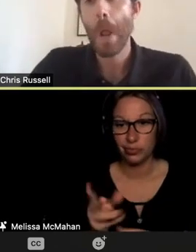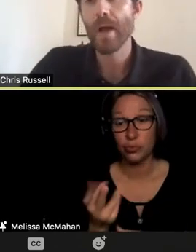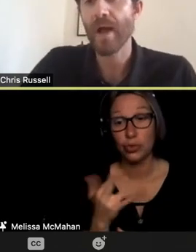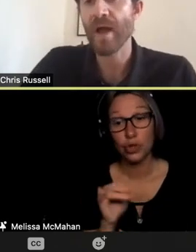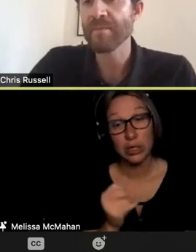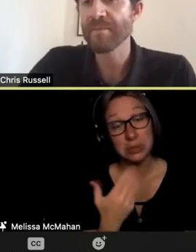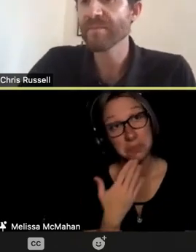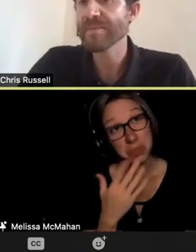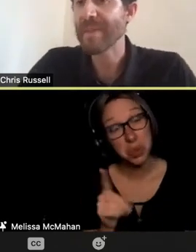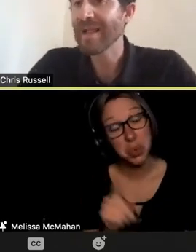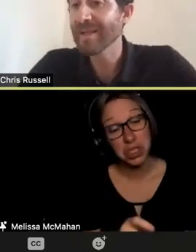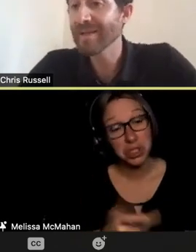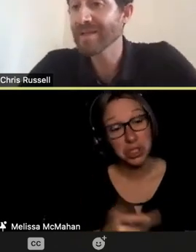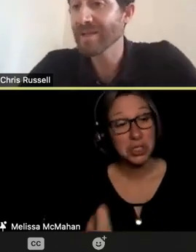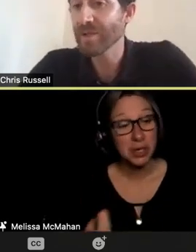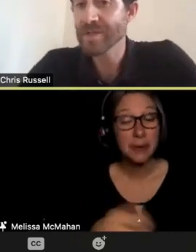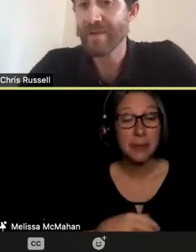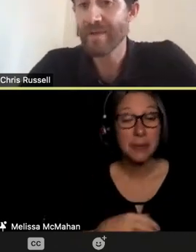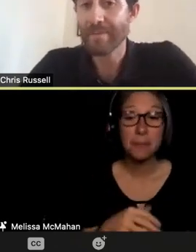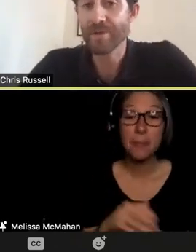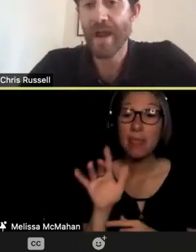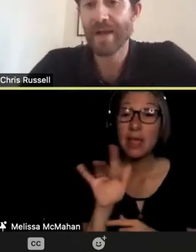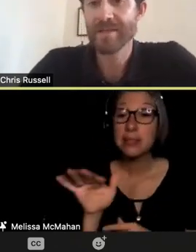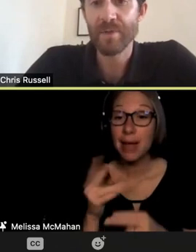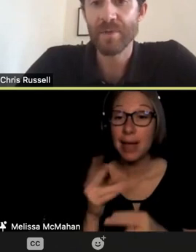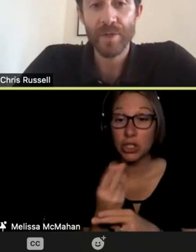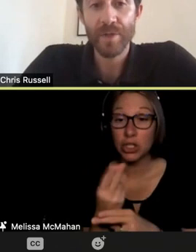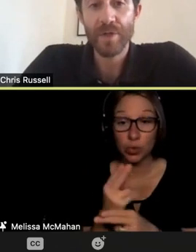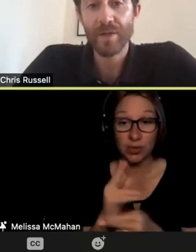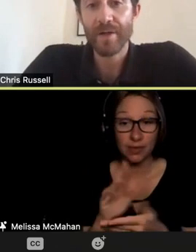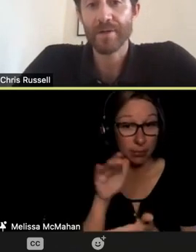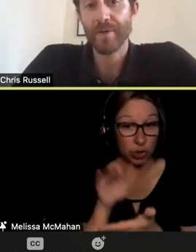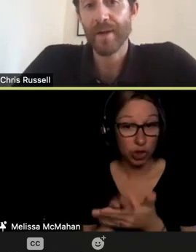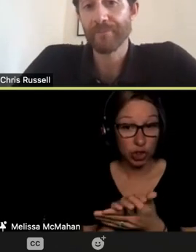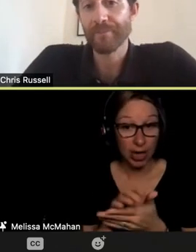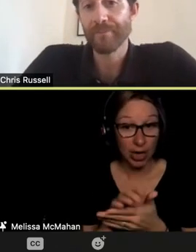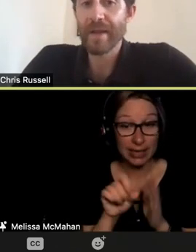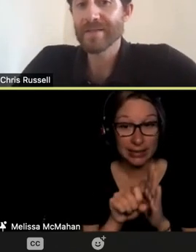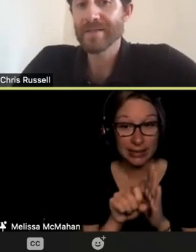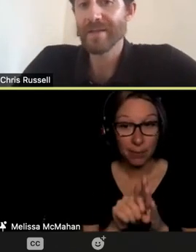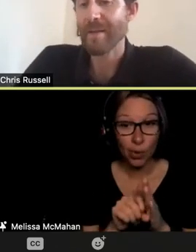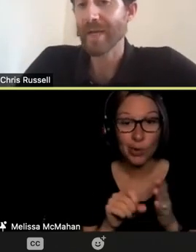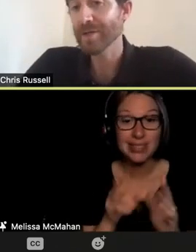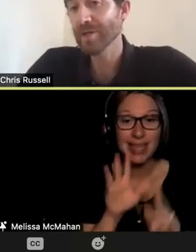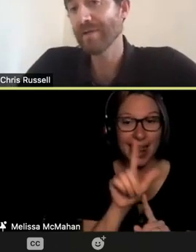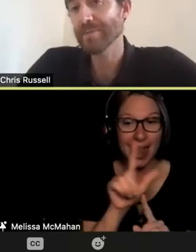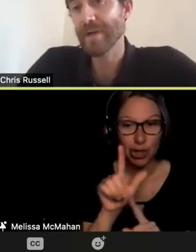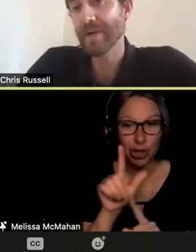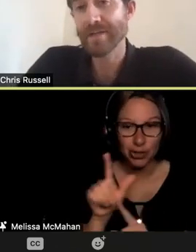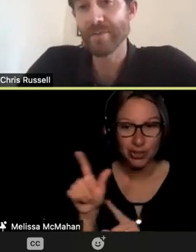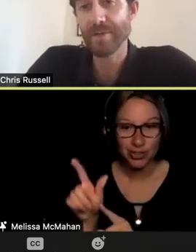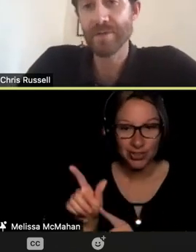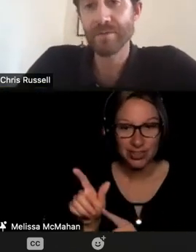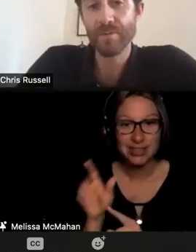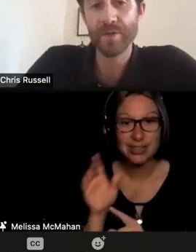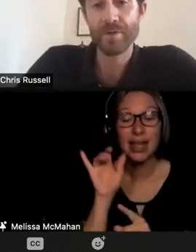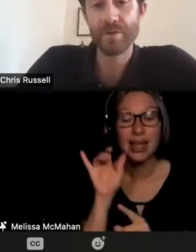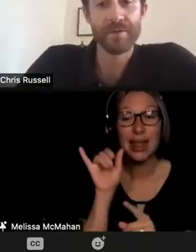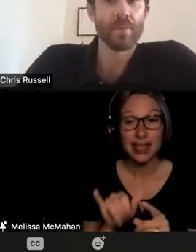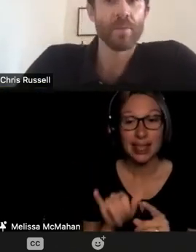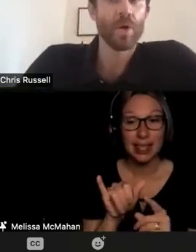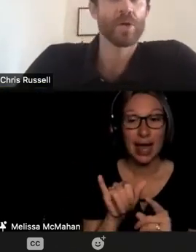question. Spelling is the use of abstract symbols, which are letters, right? And that's the combination of abstract